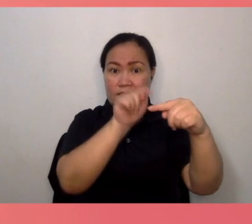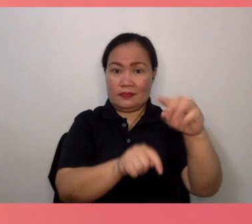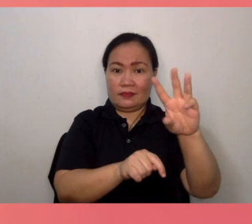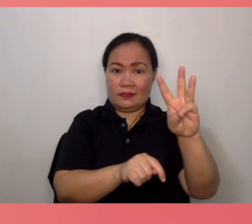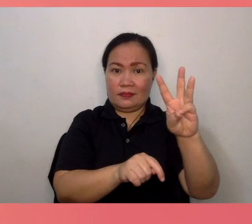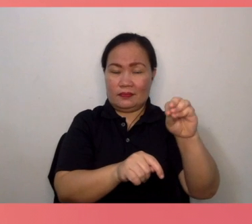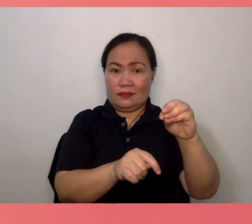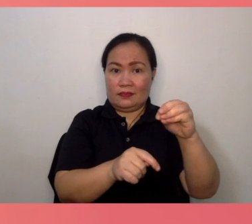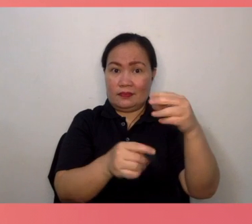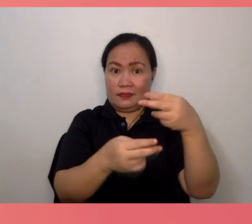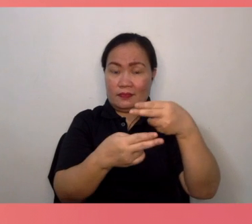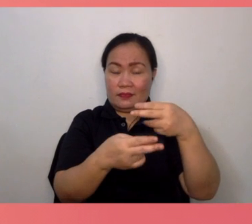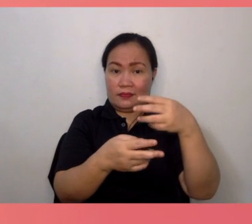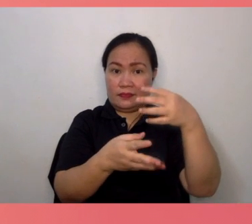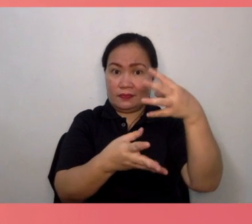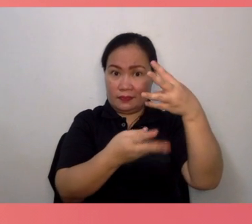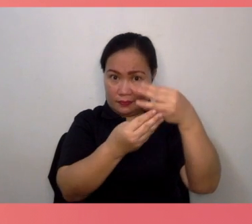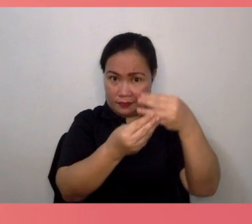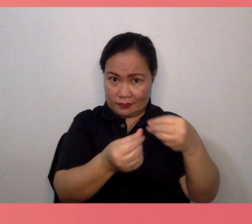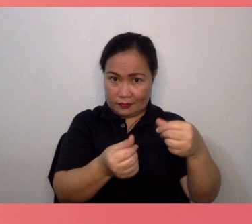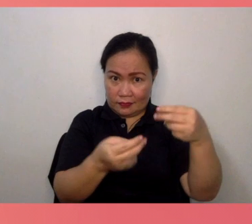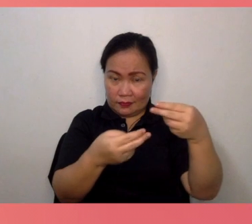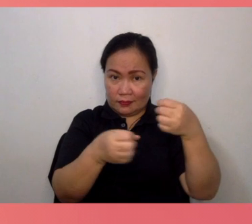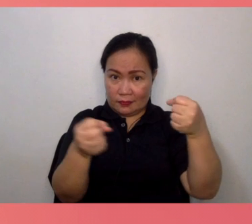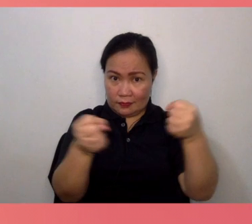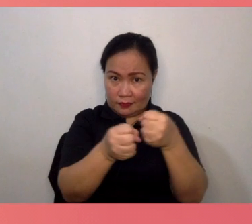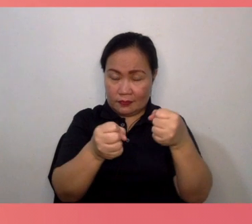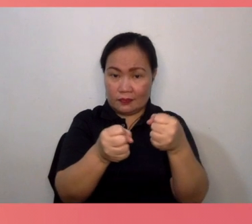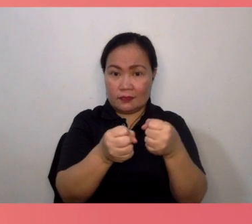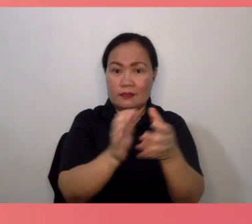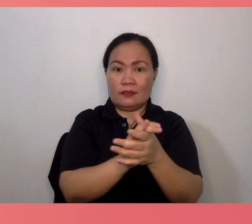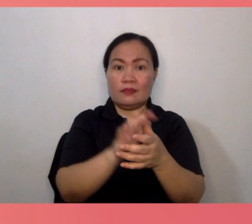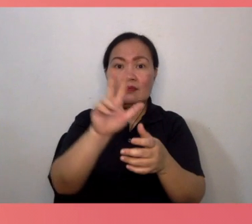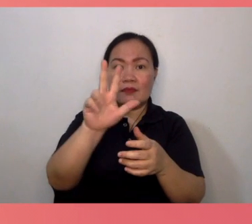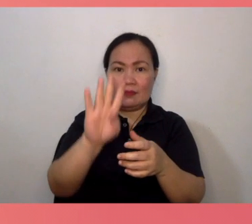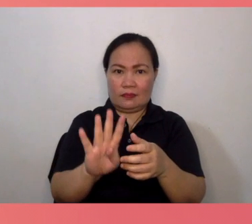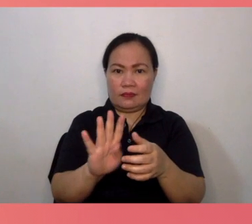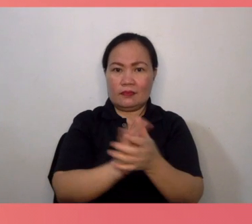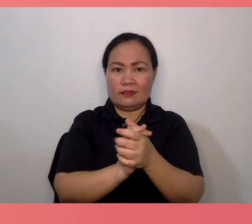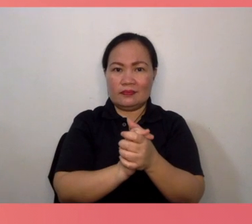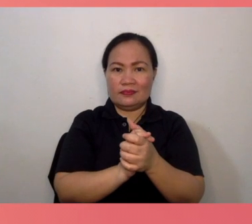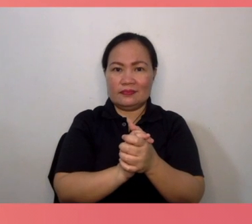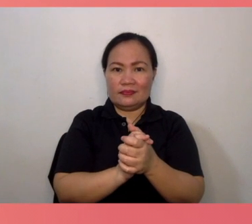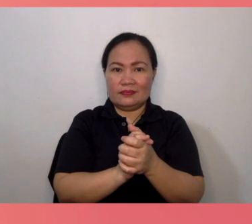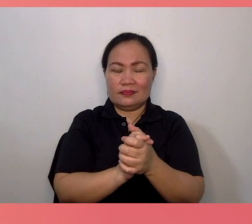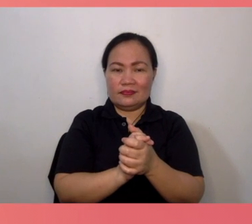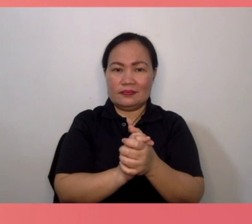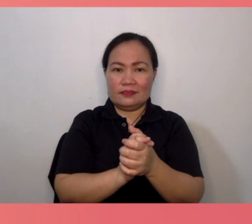Get the lowest term or the simplest form. So that is 3/4.